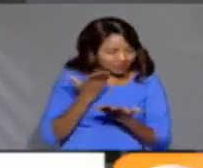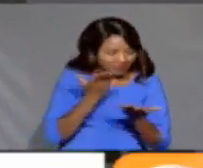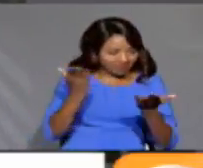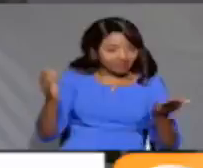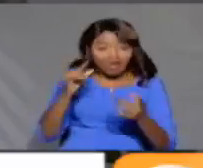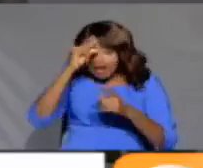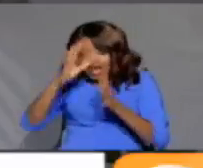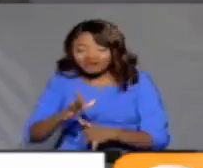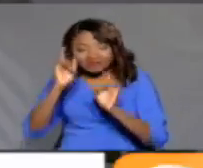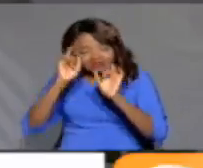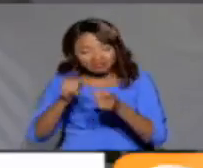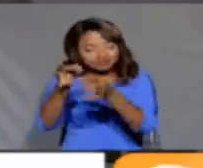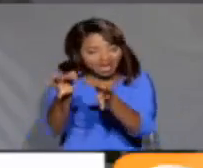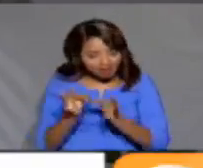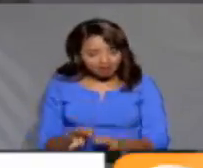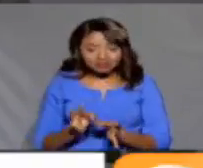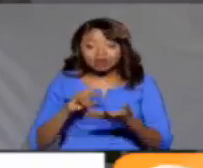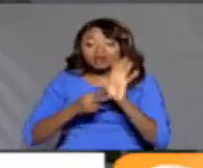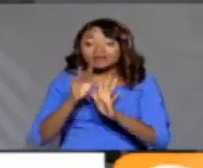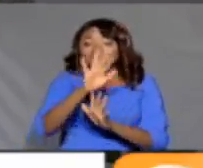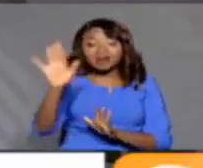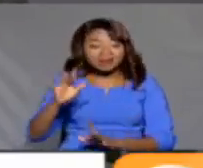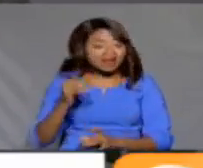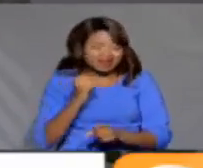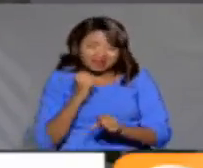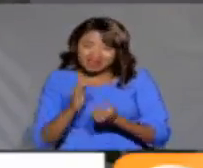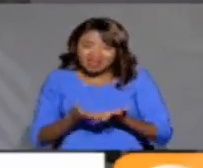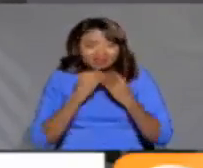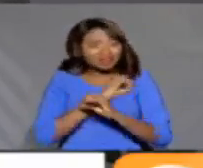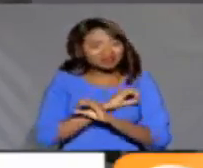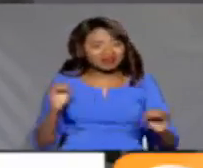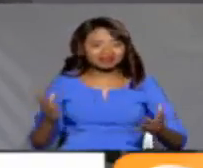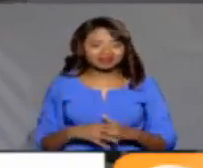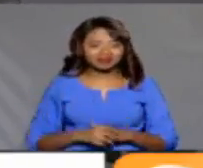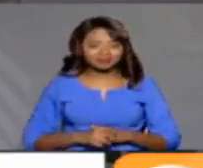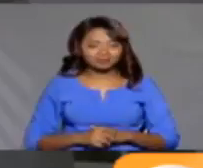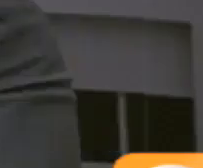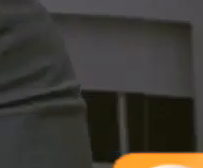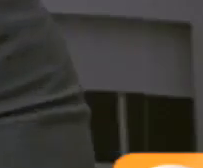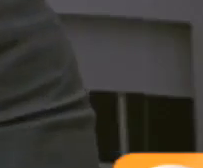be accountable, and they are not doing anyone a favor. That's my punchline.